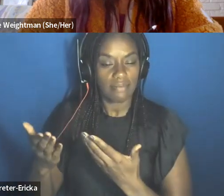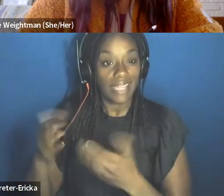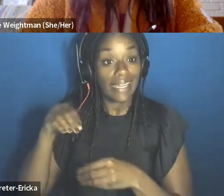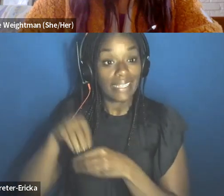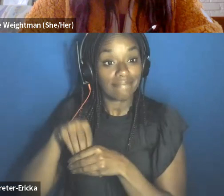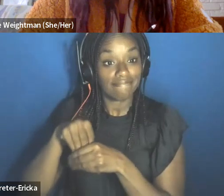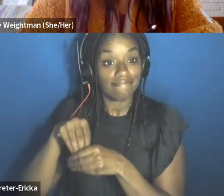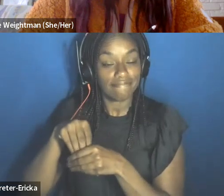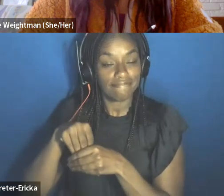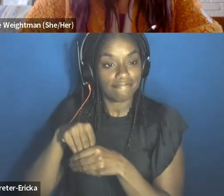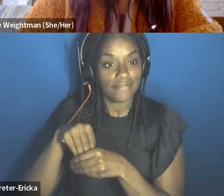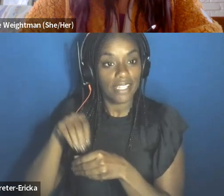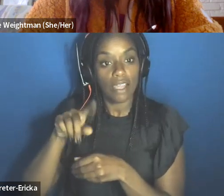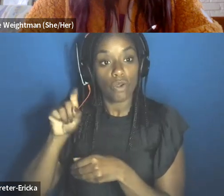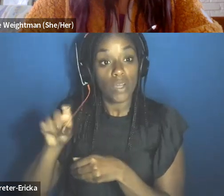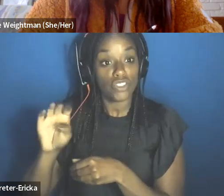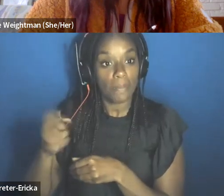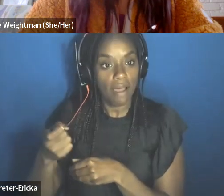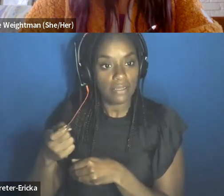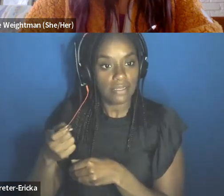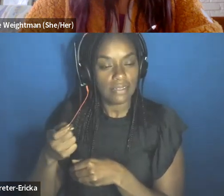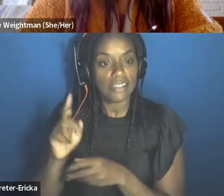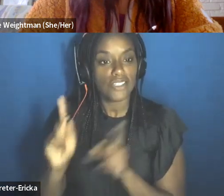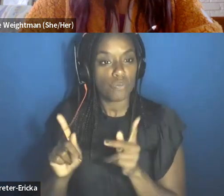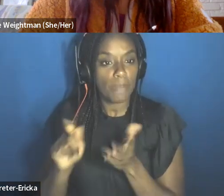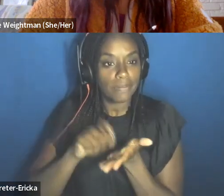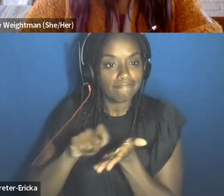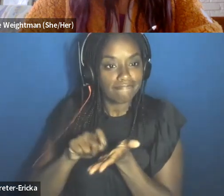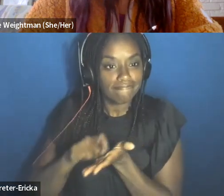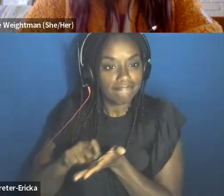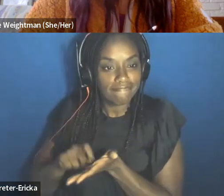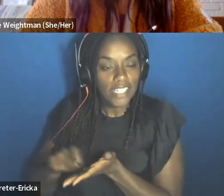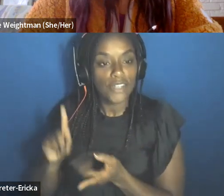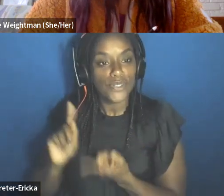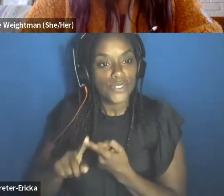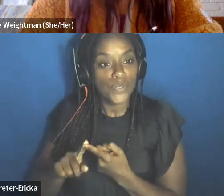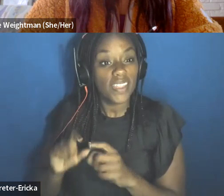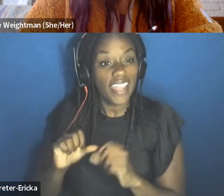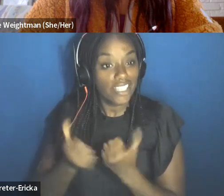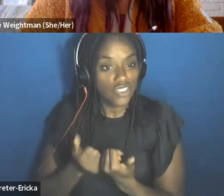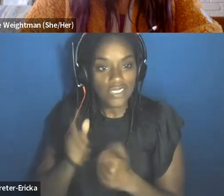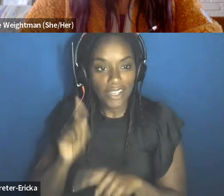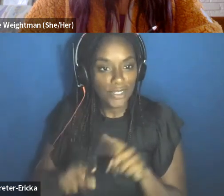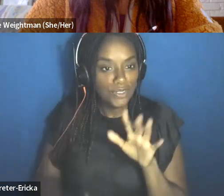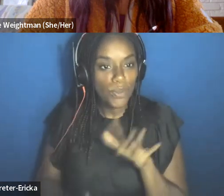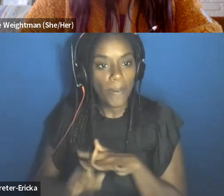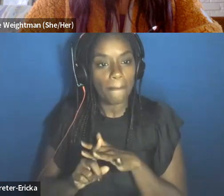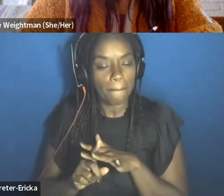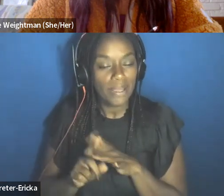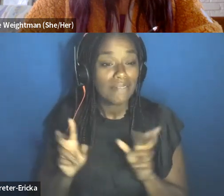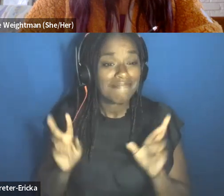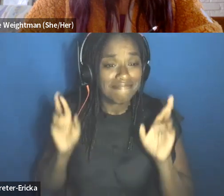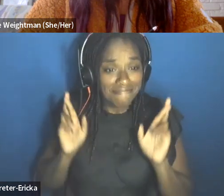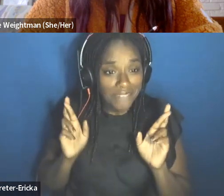box. So we had people write questions to those agencies that couldn't attend in the hopes that they